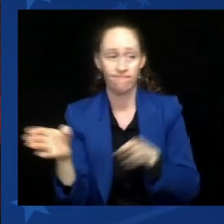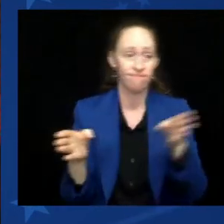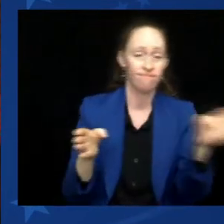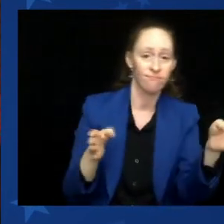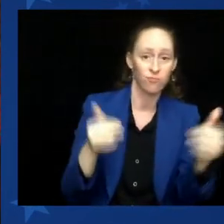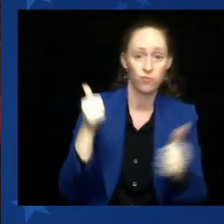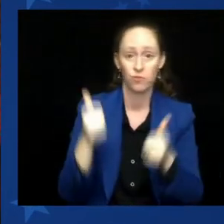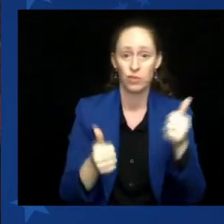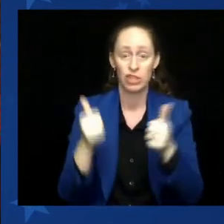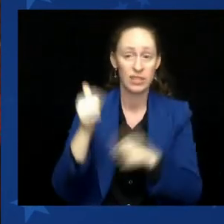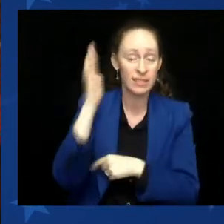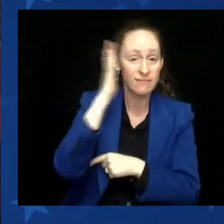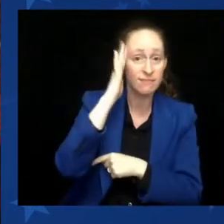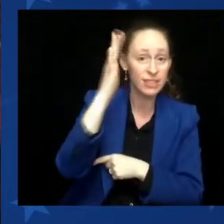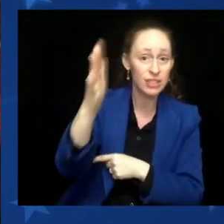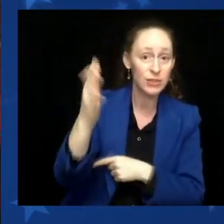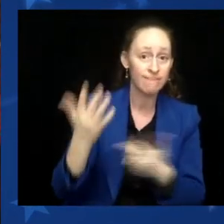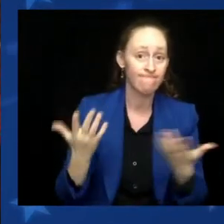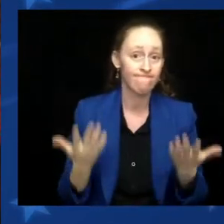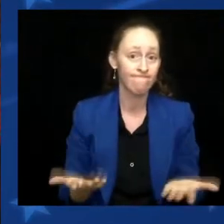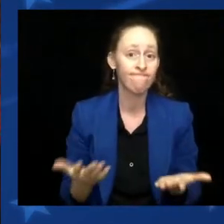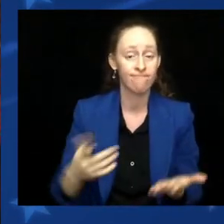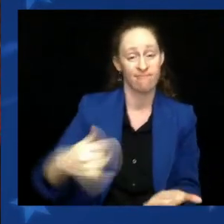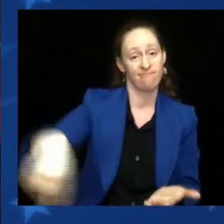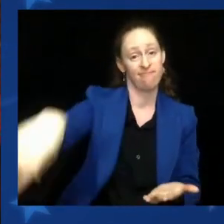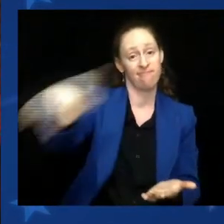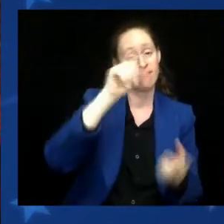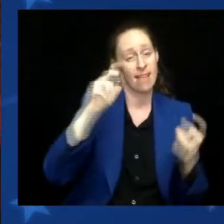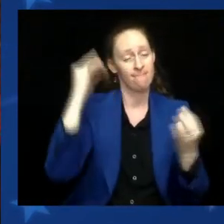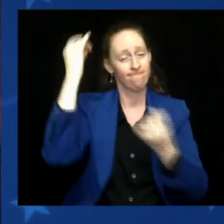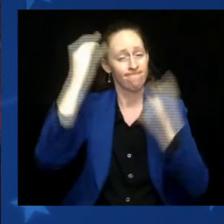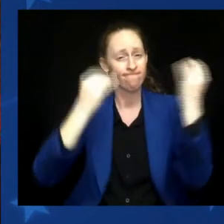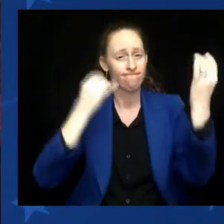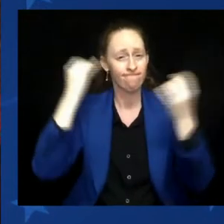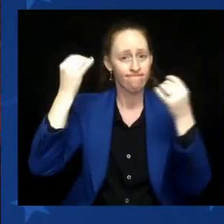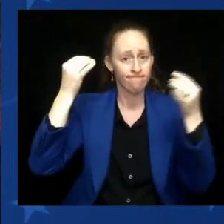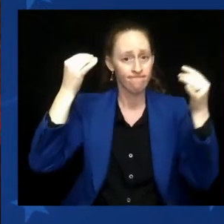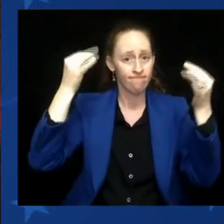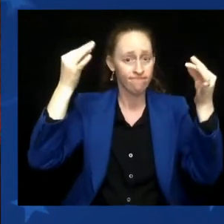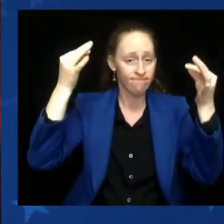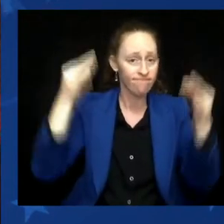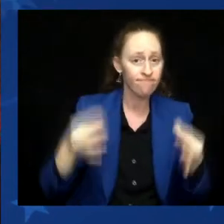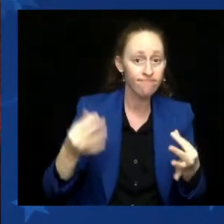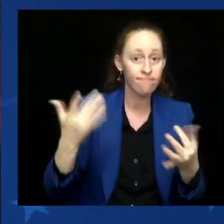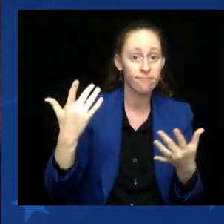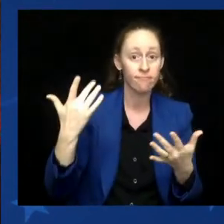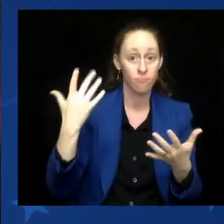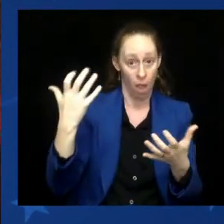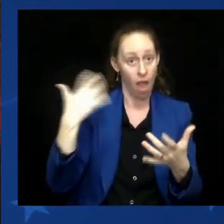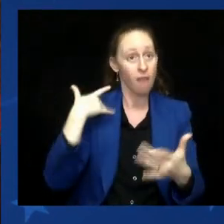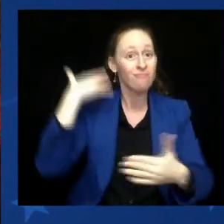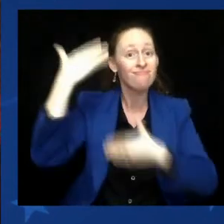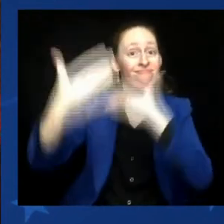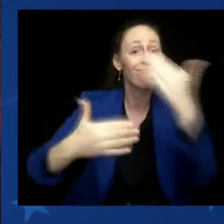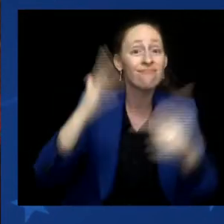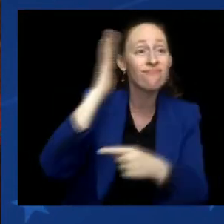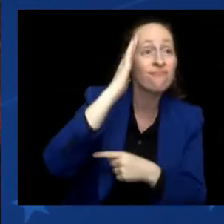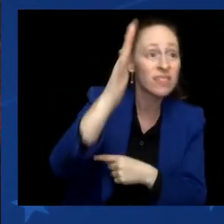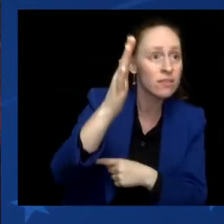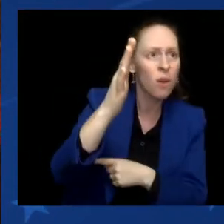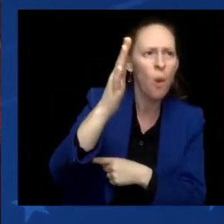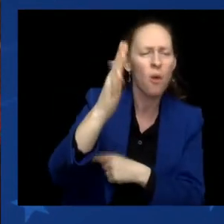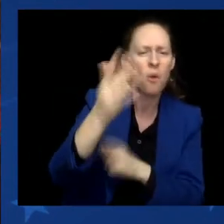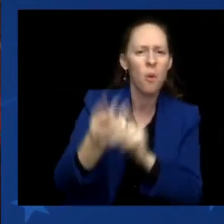move forward or to move backwards, to build a future or obsess about the past, to be a nation